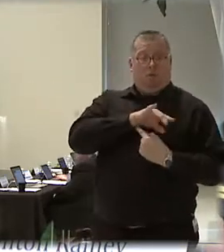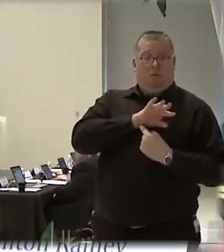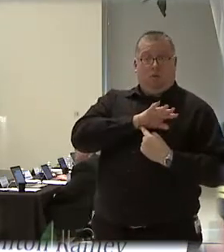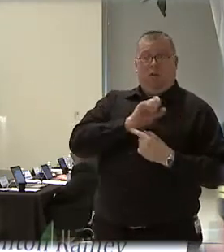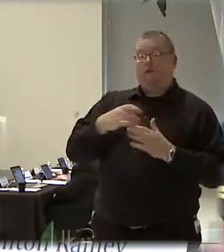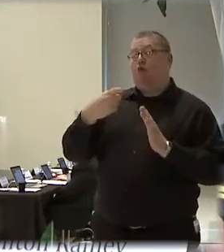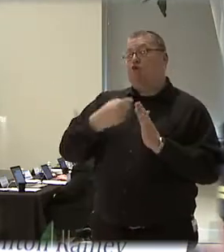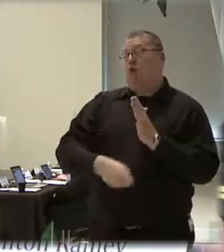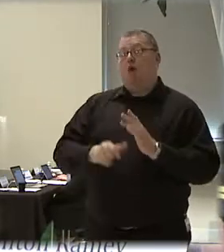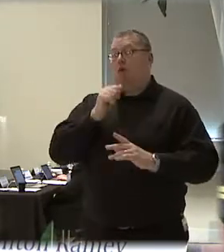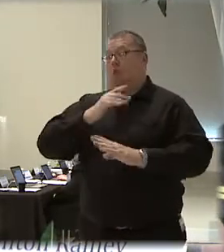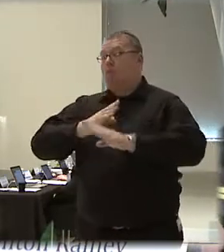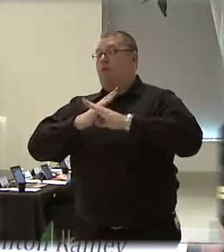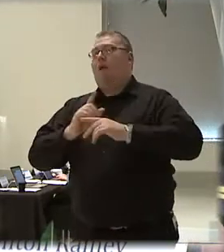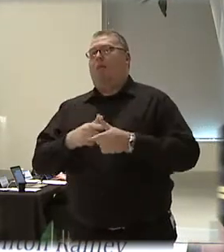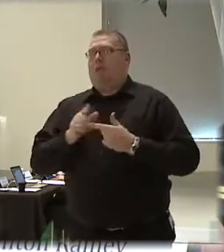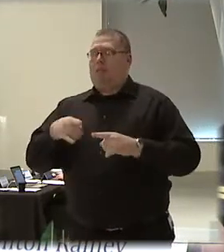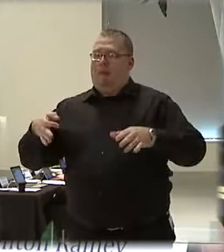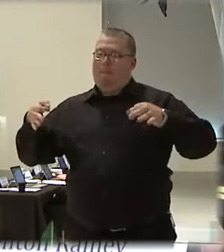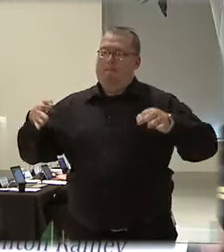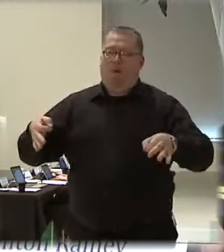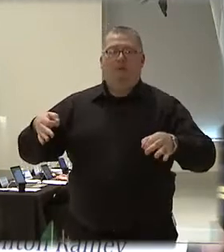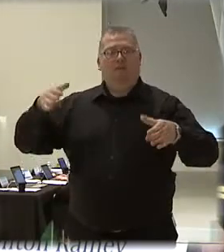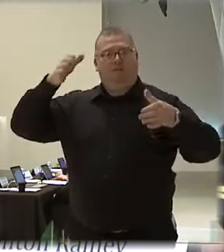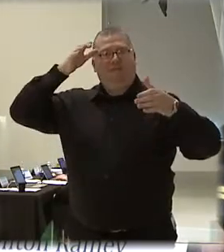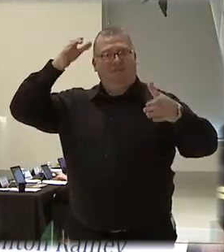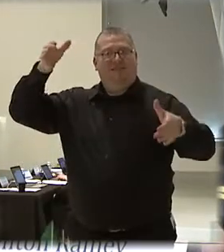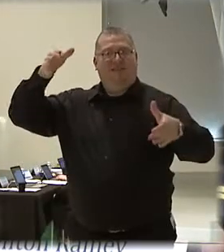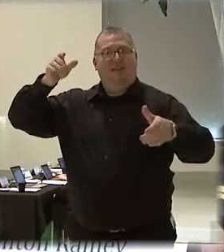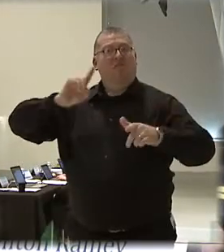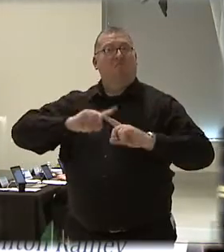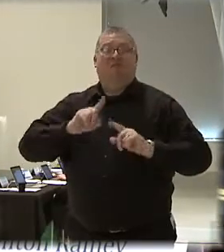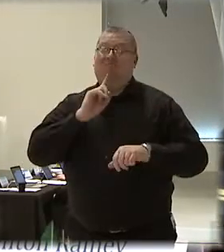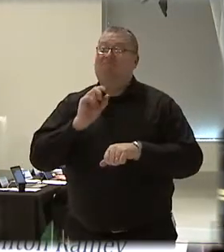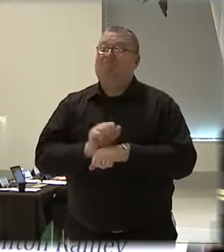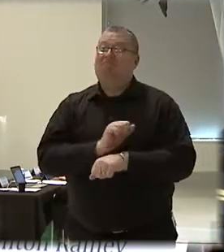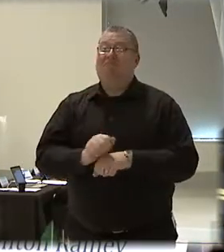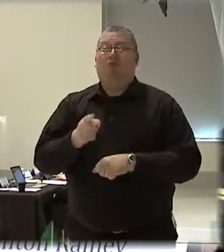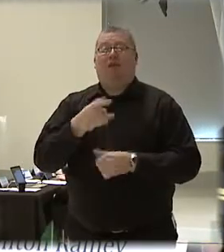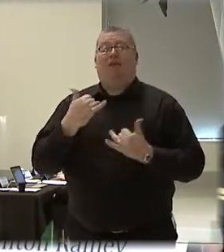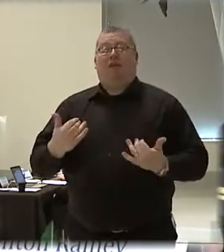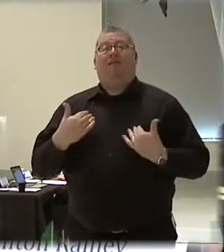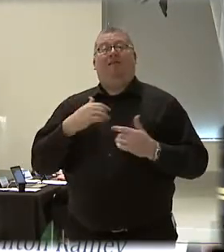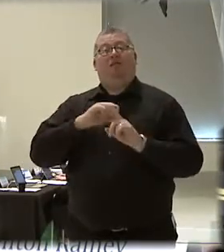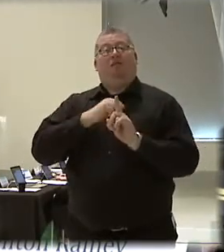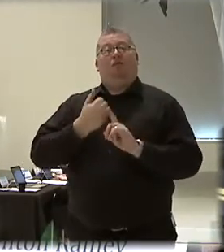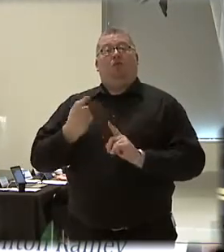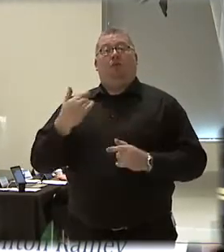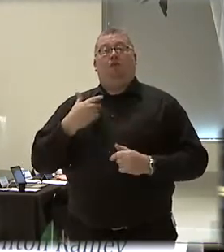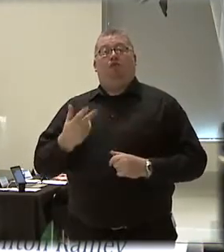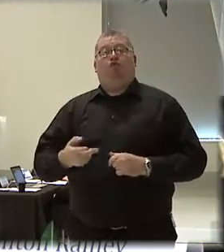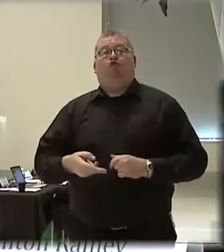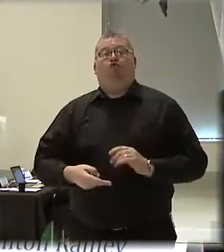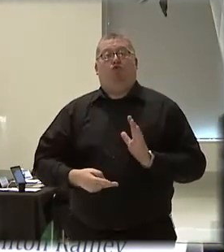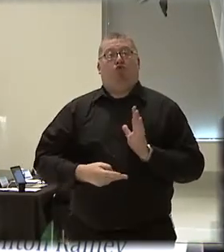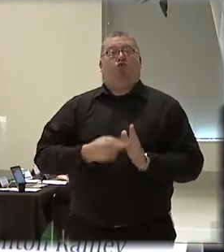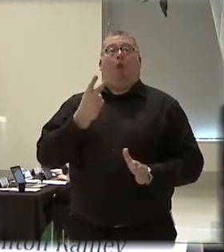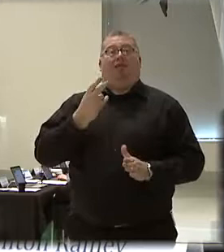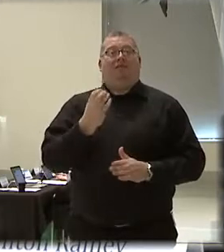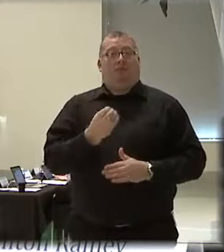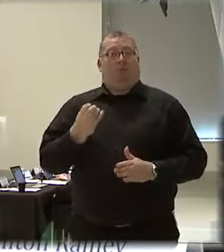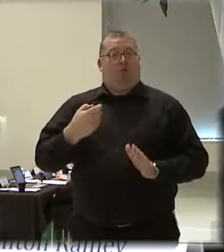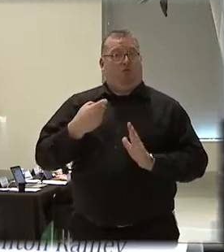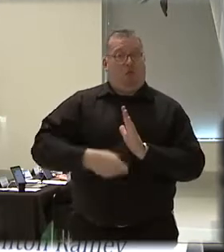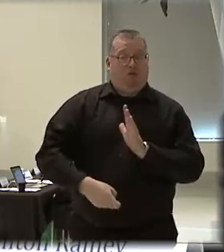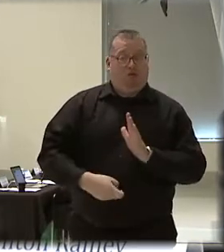were not an option, I think that would be ideal. But you've essentially then created a situation where you have 2 times the equipment